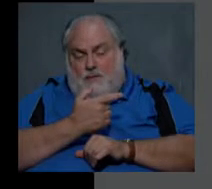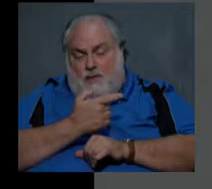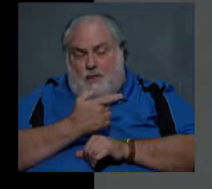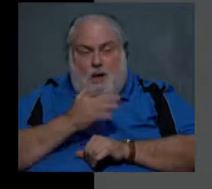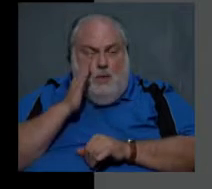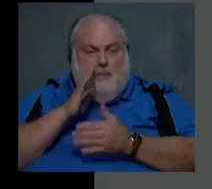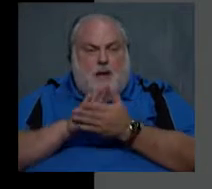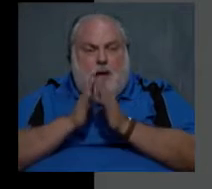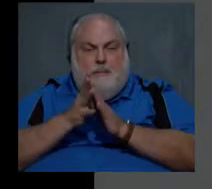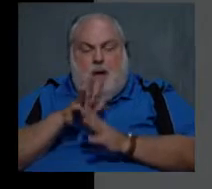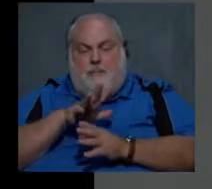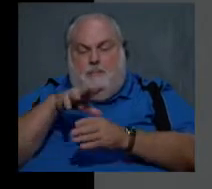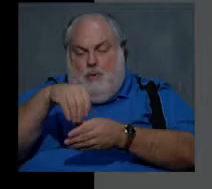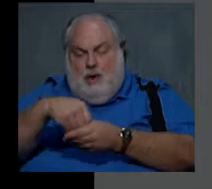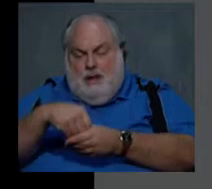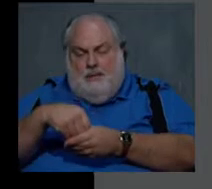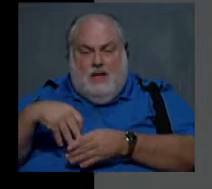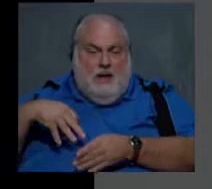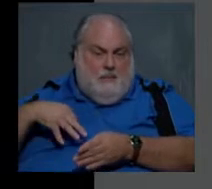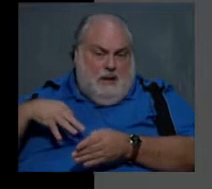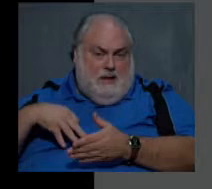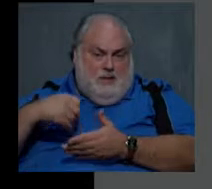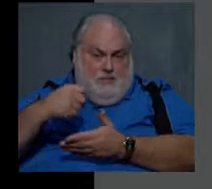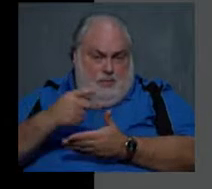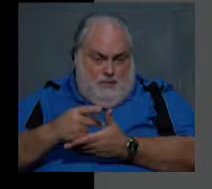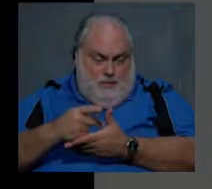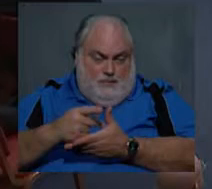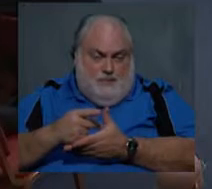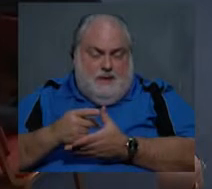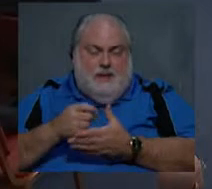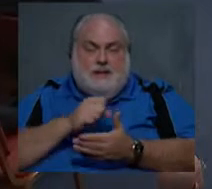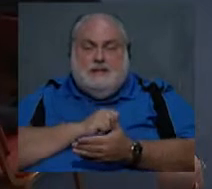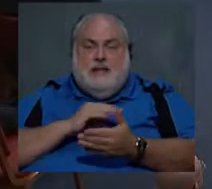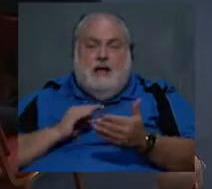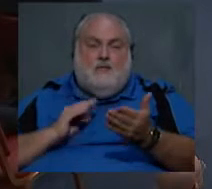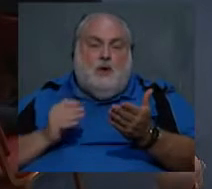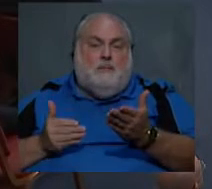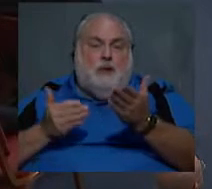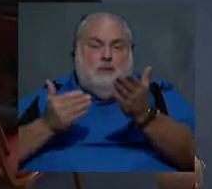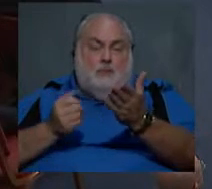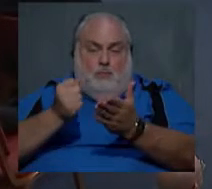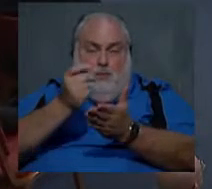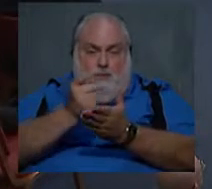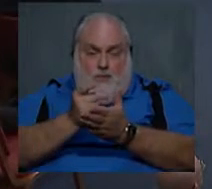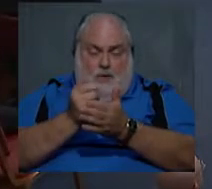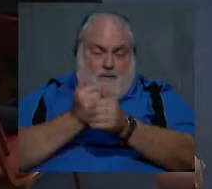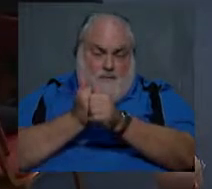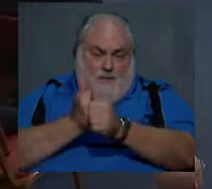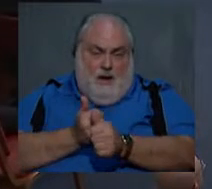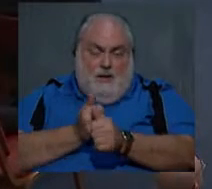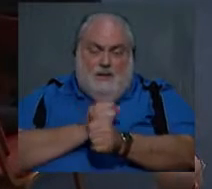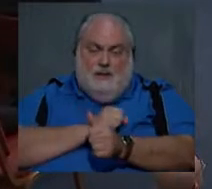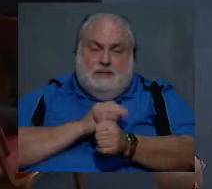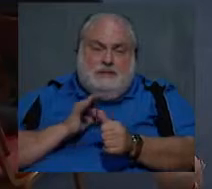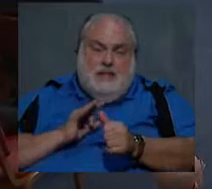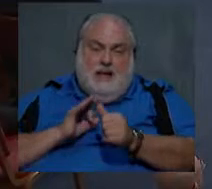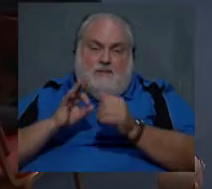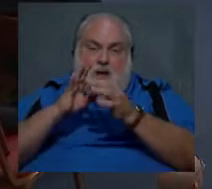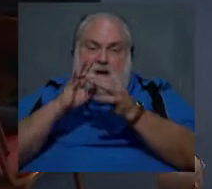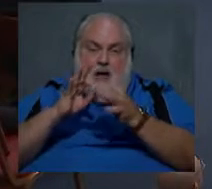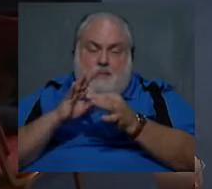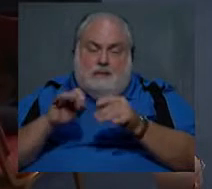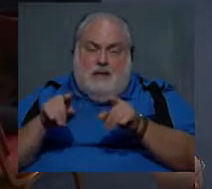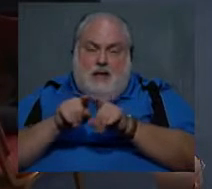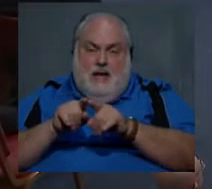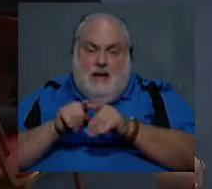and will become a part of the applicant's application and approval. Staff recommends approval of the request, subject to compliance with the comments and conditions as